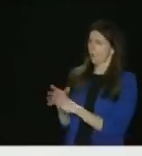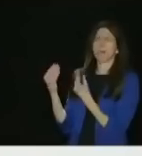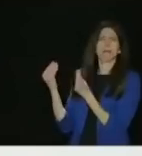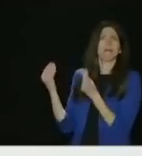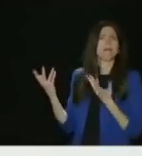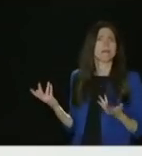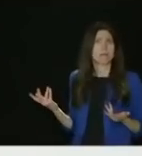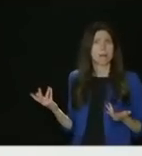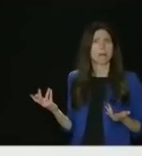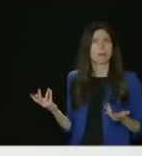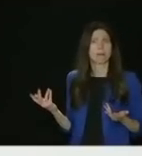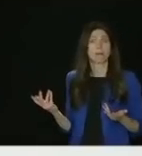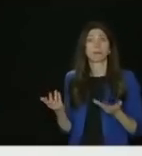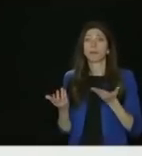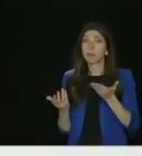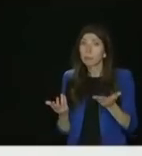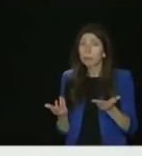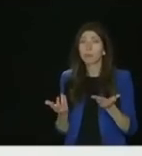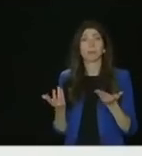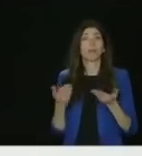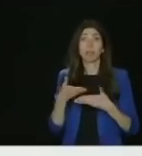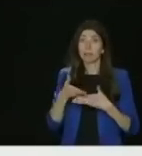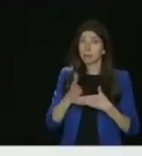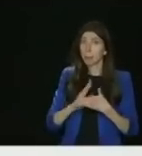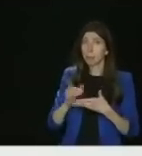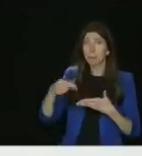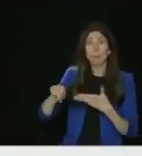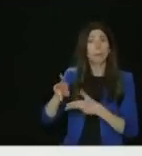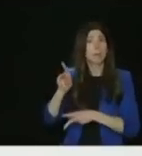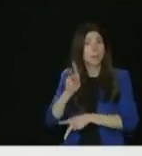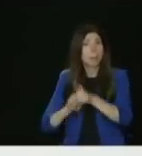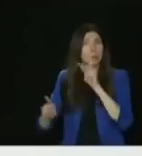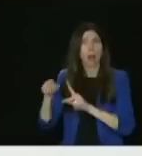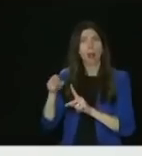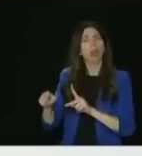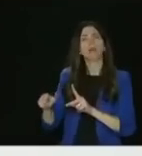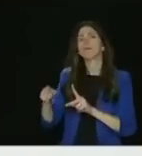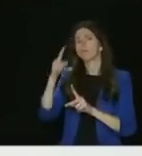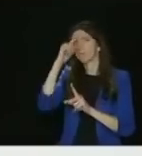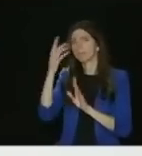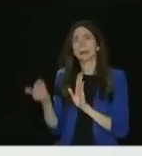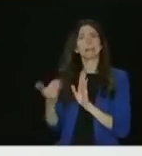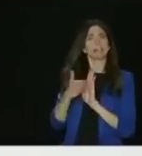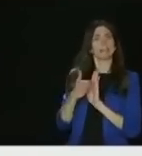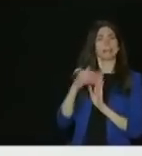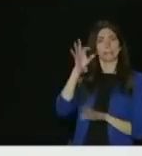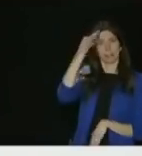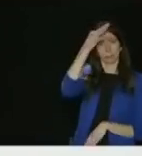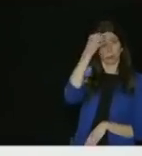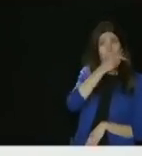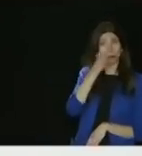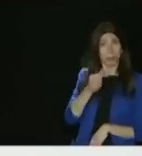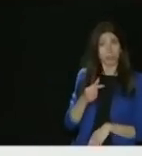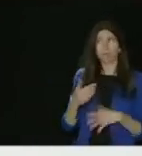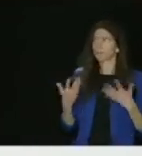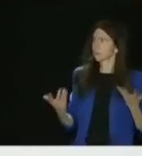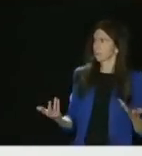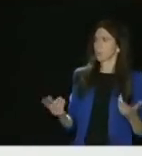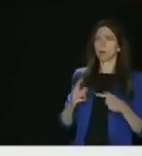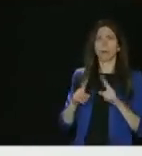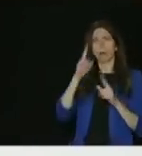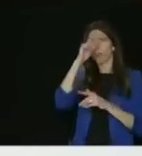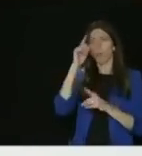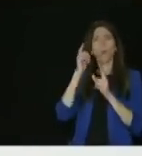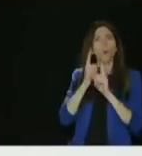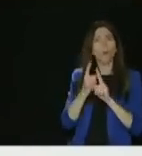those people who disagree with the measures that governments put in place to keep Canadians safe, to ensure